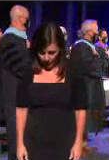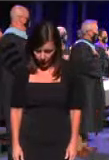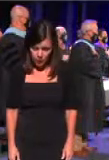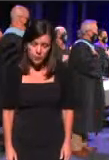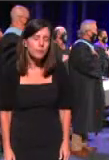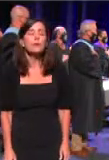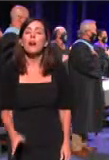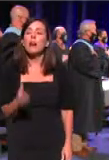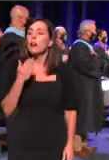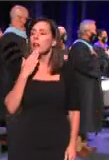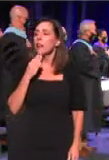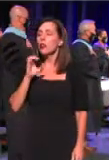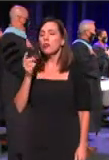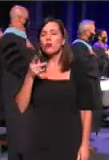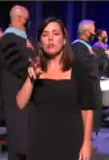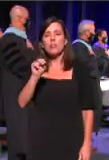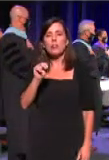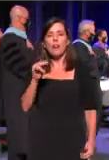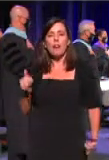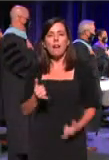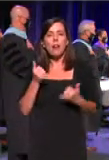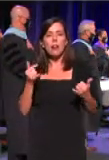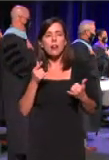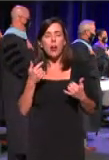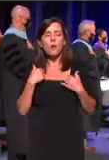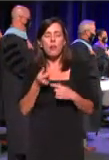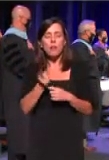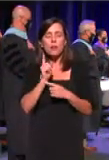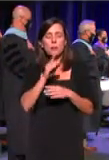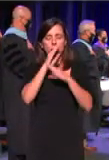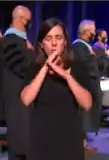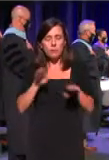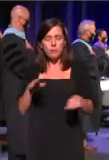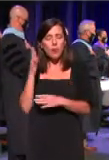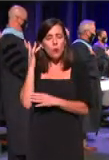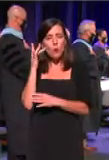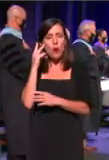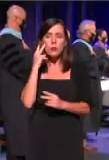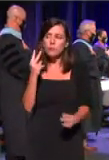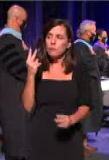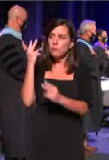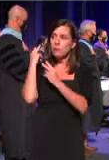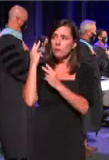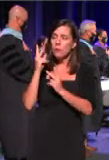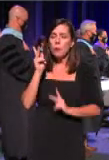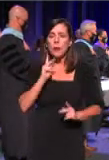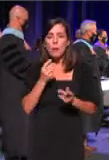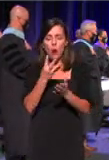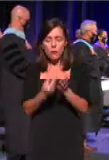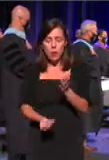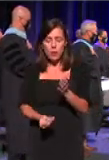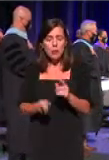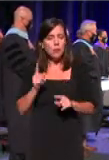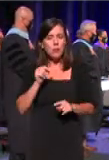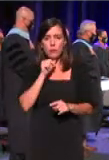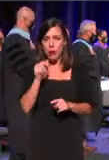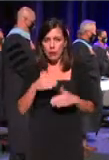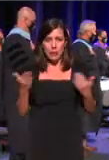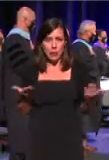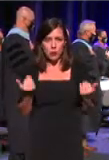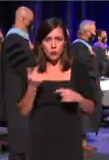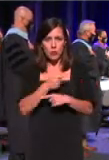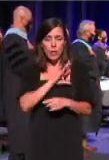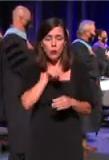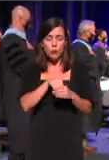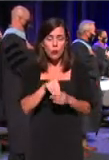Thank you, Christian. I'd like us to engage in a moment of silence to reflect on those that we have lost who cannot be with us today,